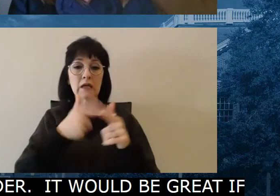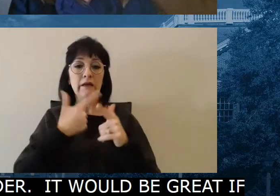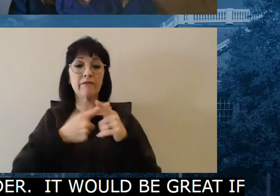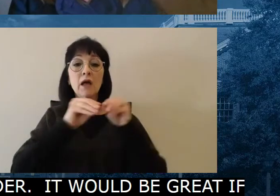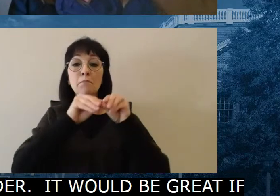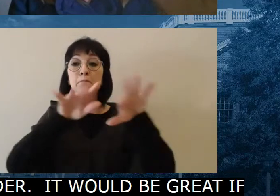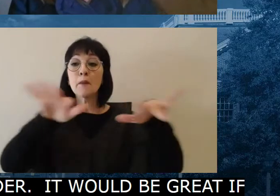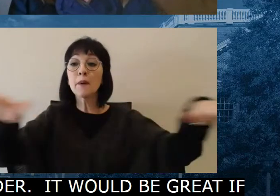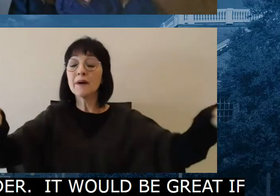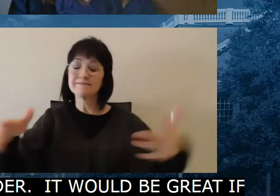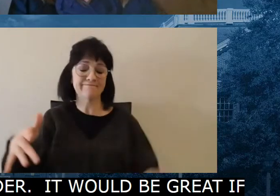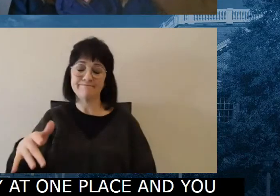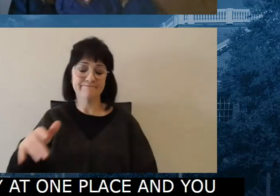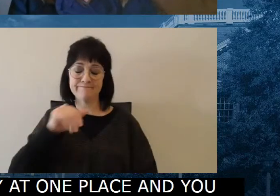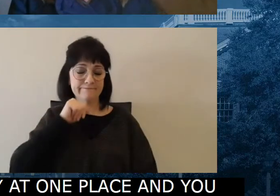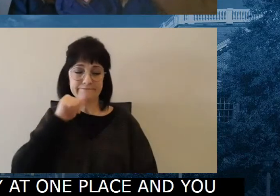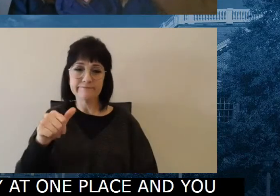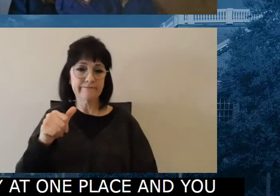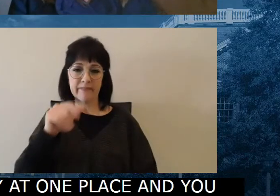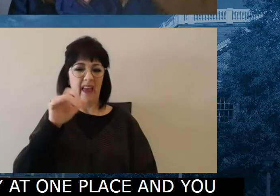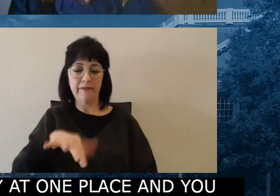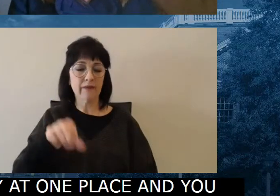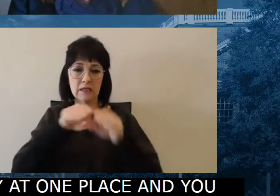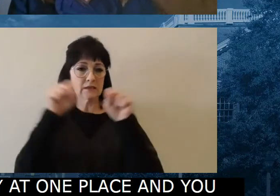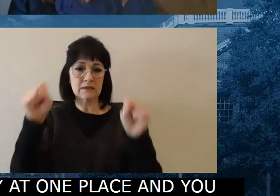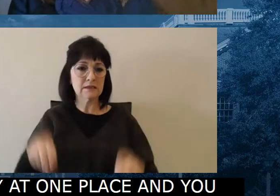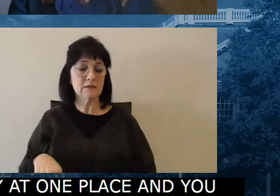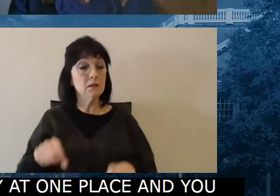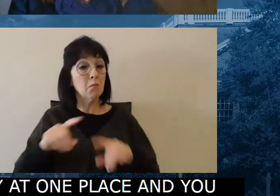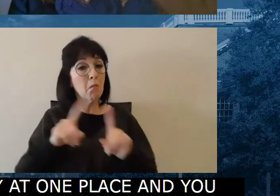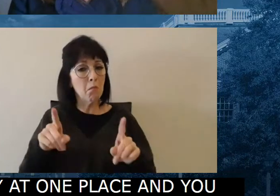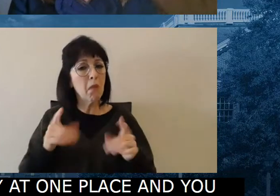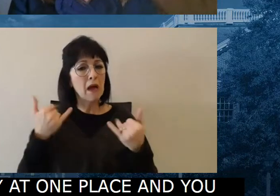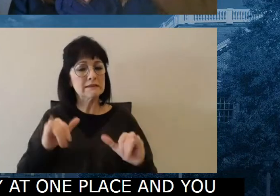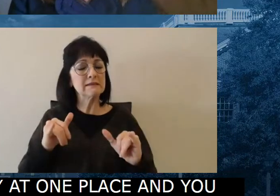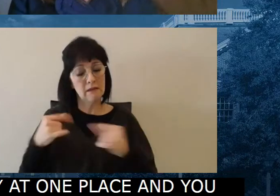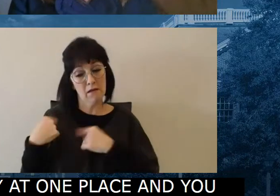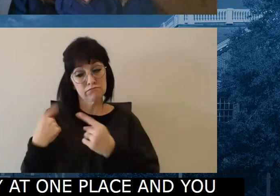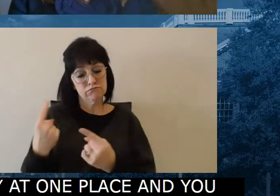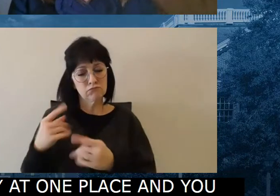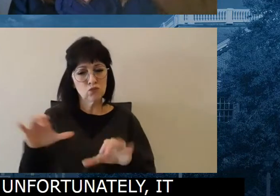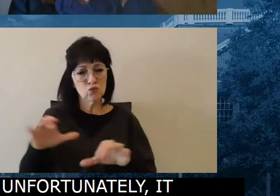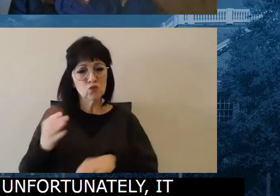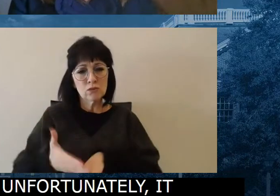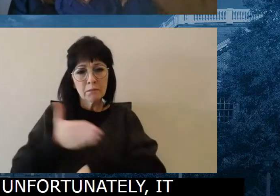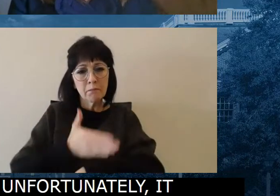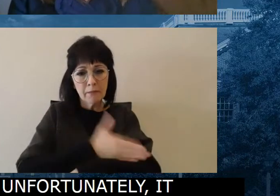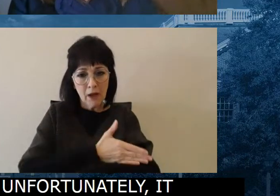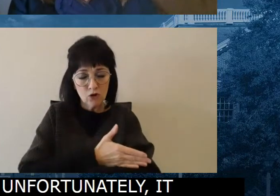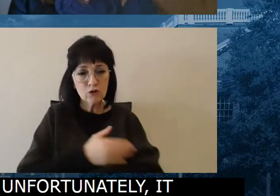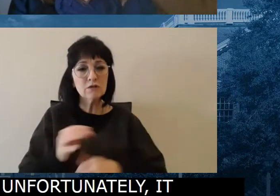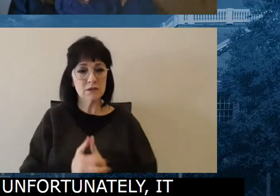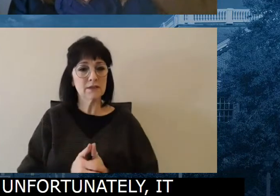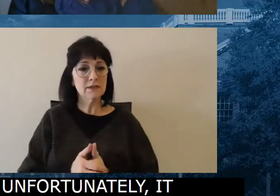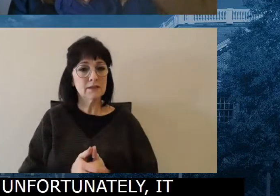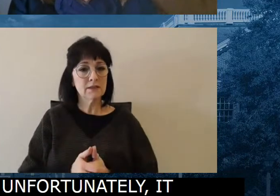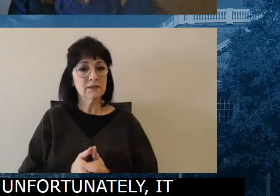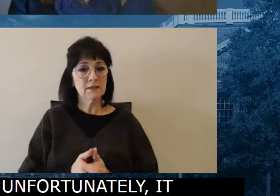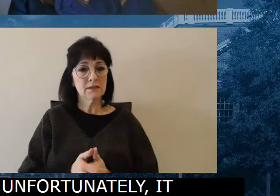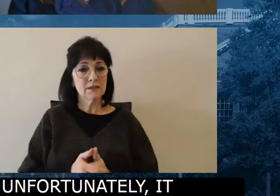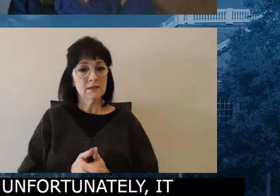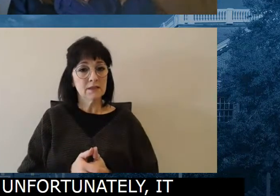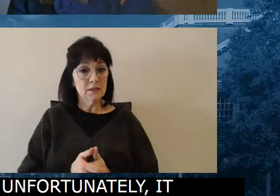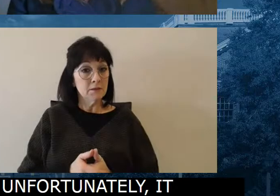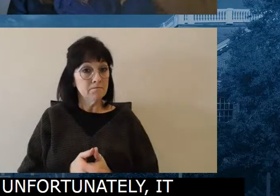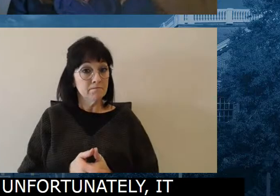but we're doing better. We're getting more people vaccinated with the first vaccine. We just did close